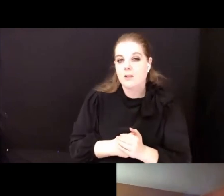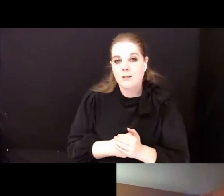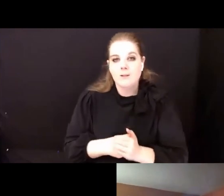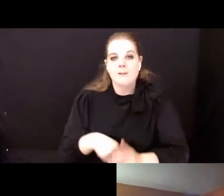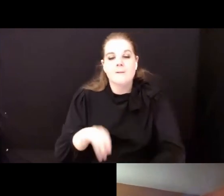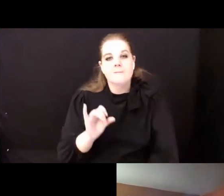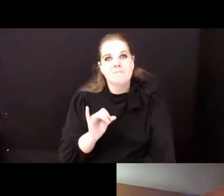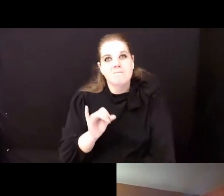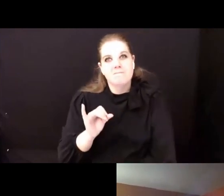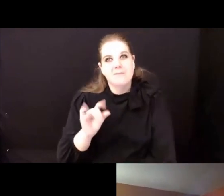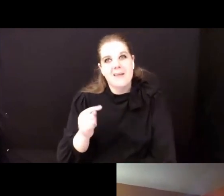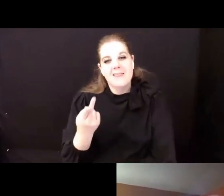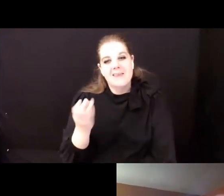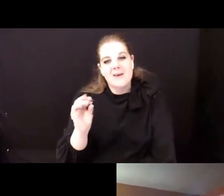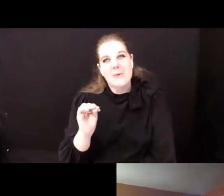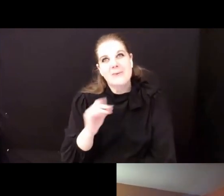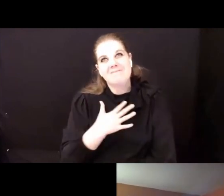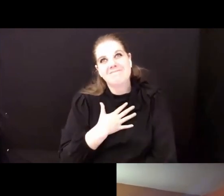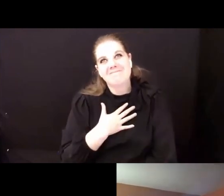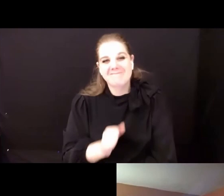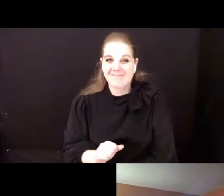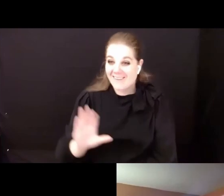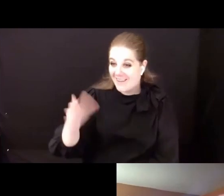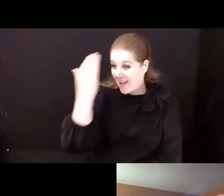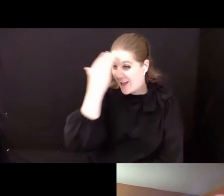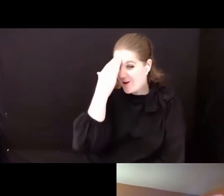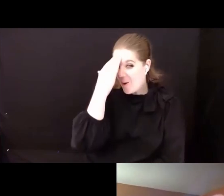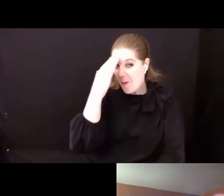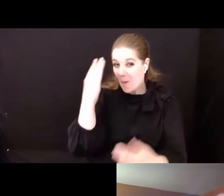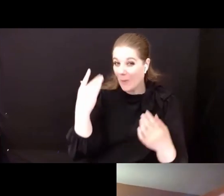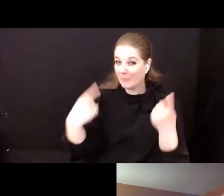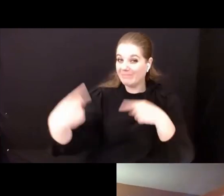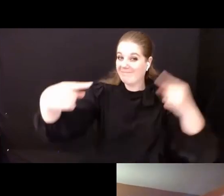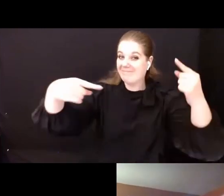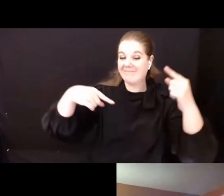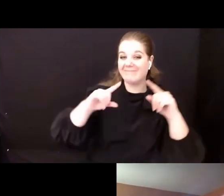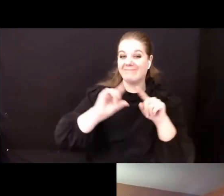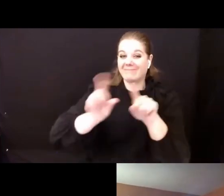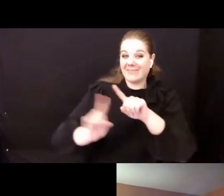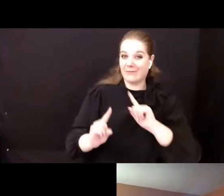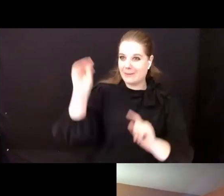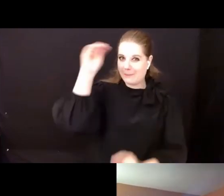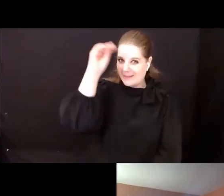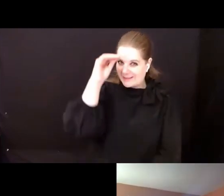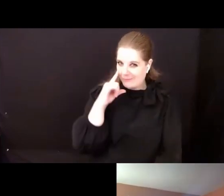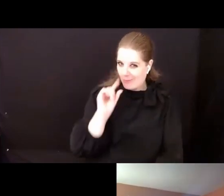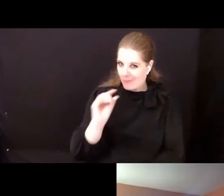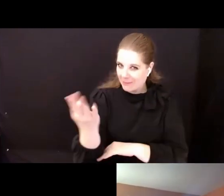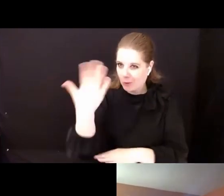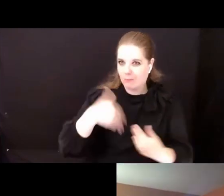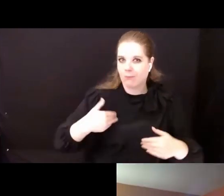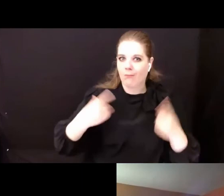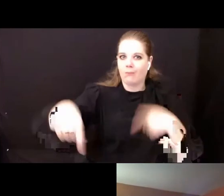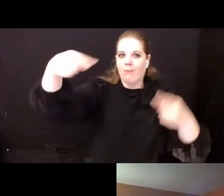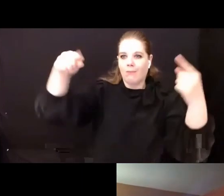Theo. I know, this is a very controversial question to ask on a Monday morning. It is,